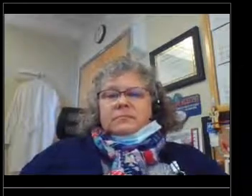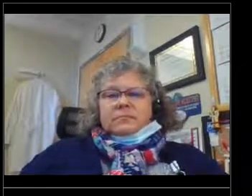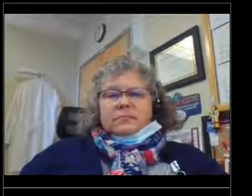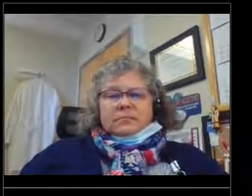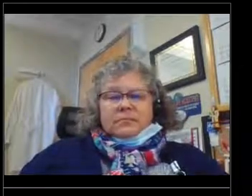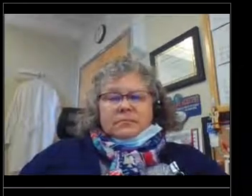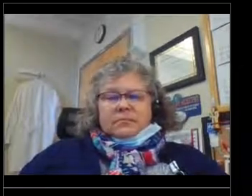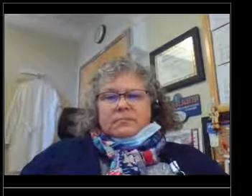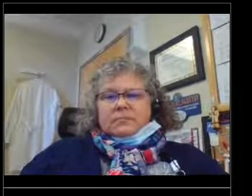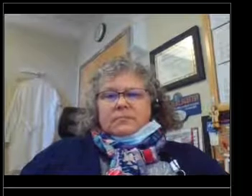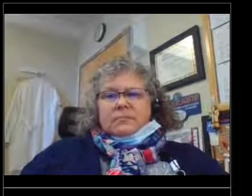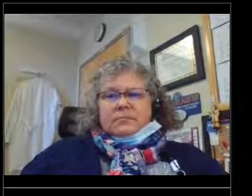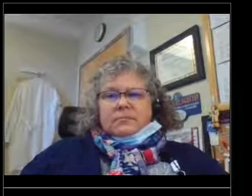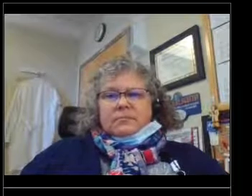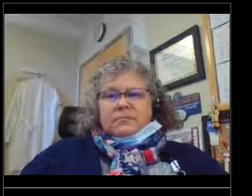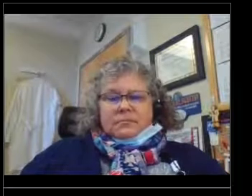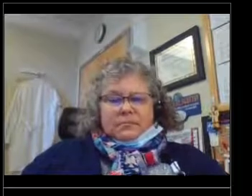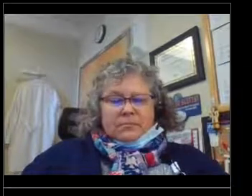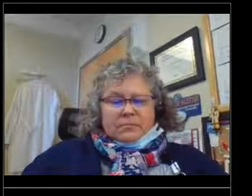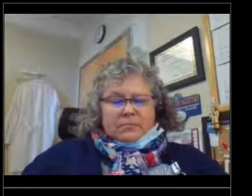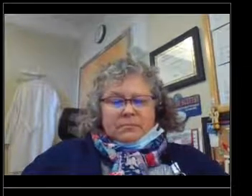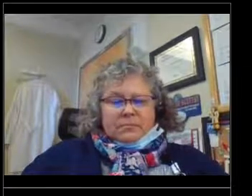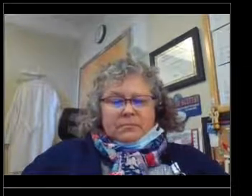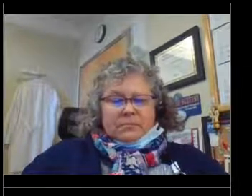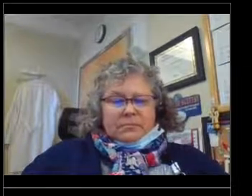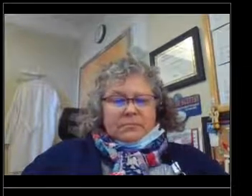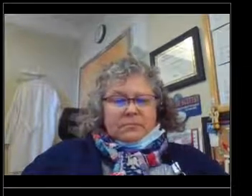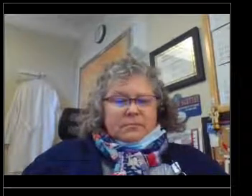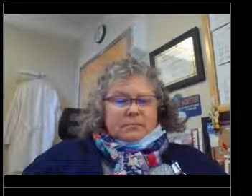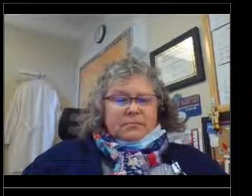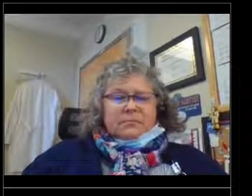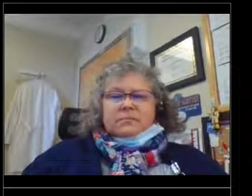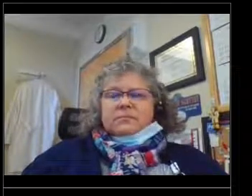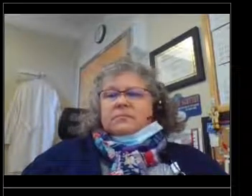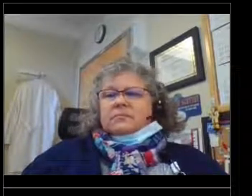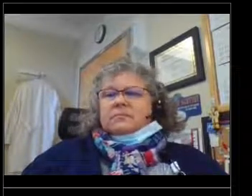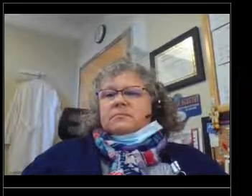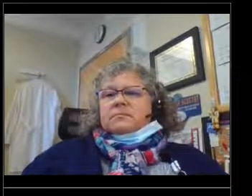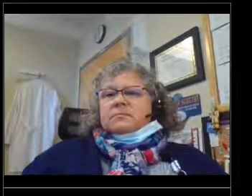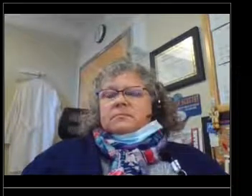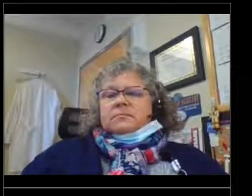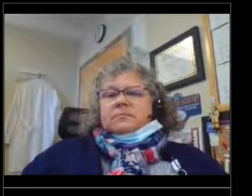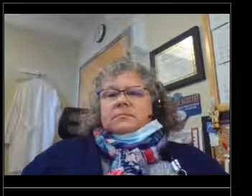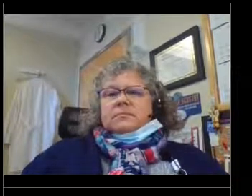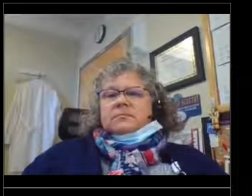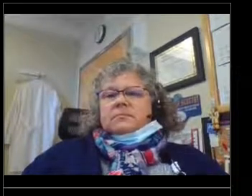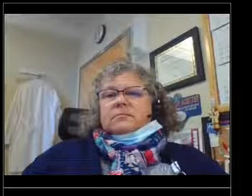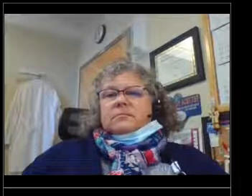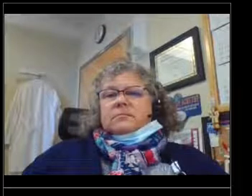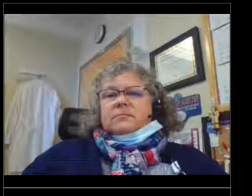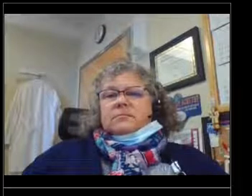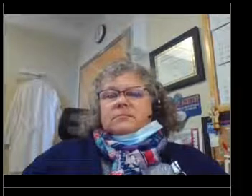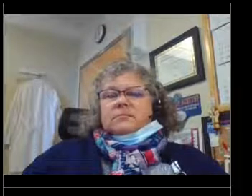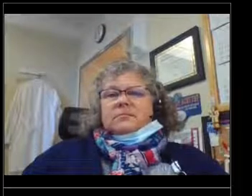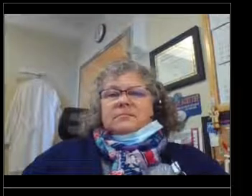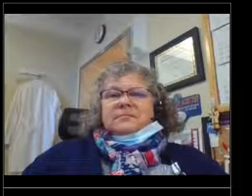we find something else, then we'll follow up on that. But there is not there are not a group of investigators roaming the